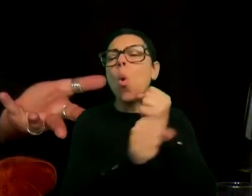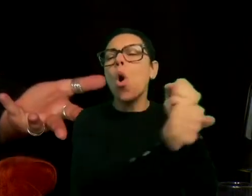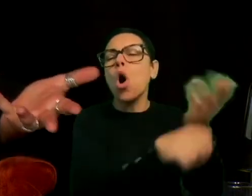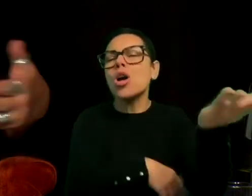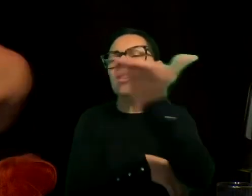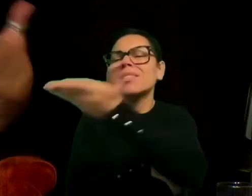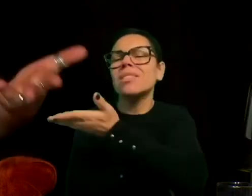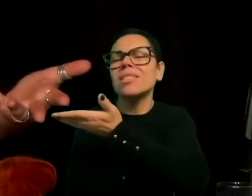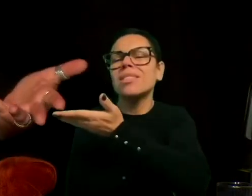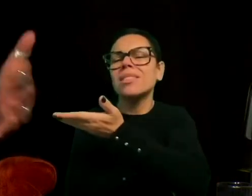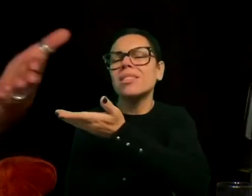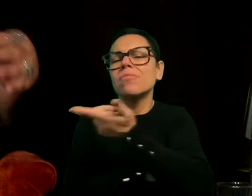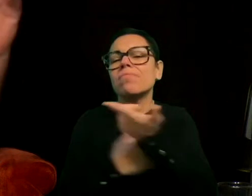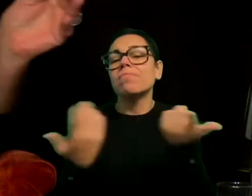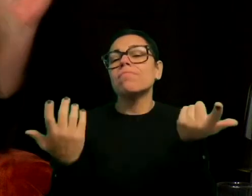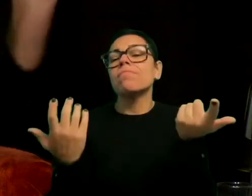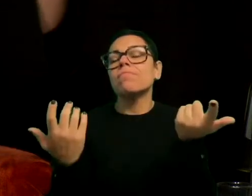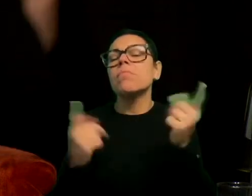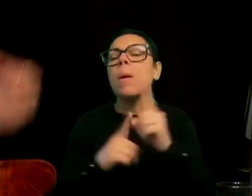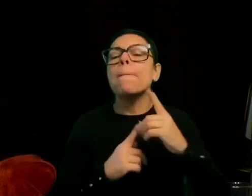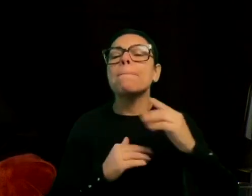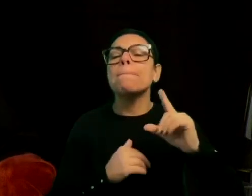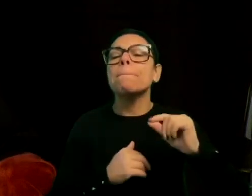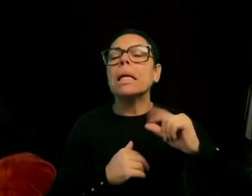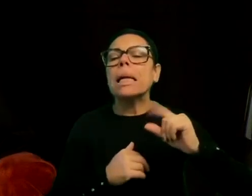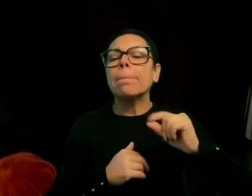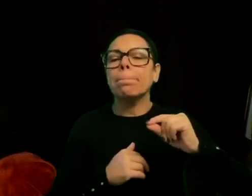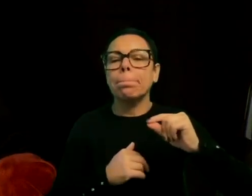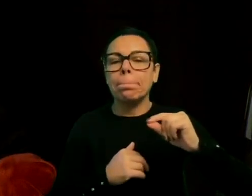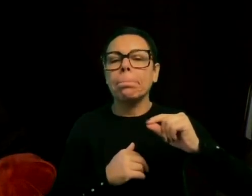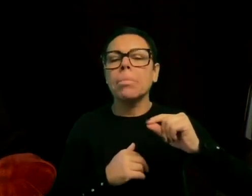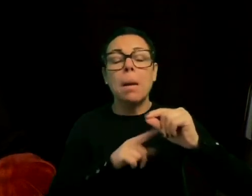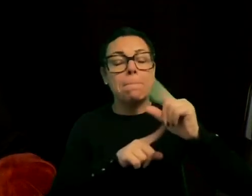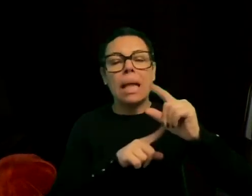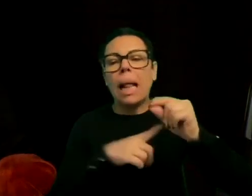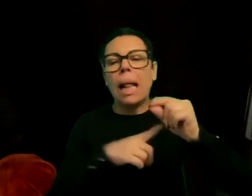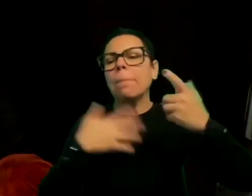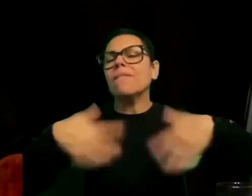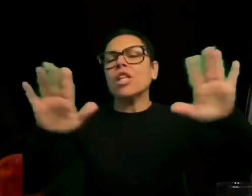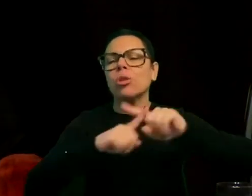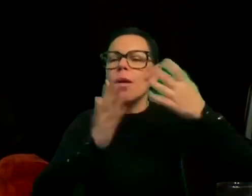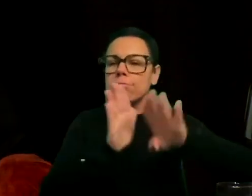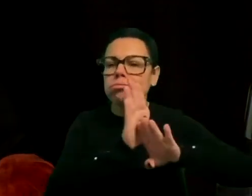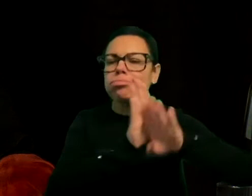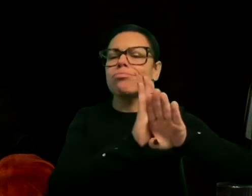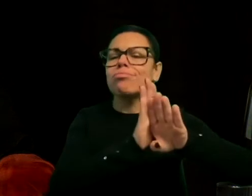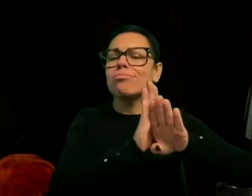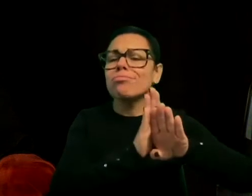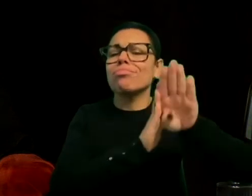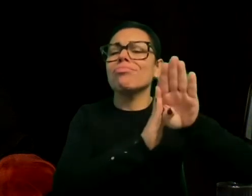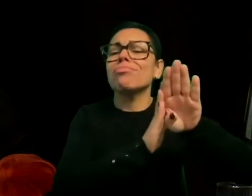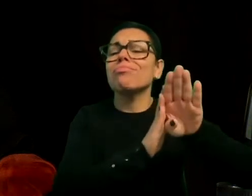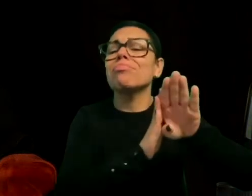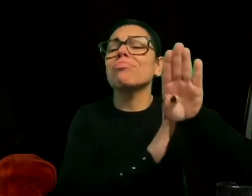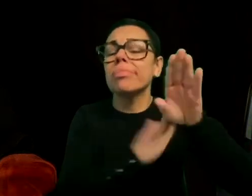gone beyond that, hopefully. There's still, proponents of the minimalist approach. But we do